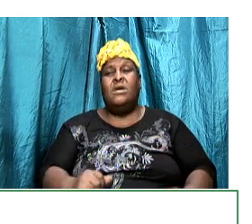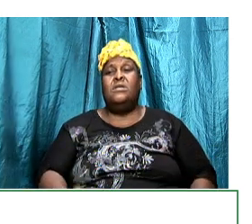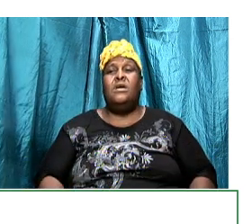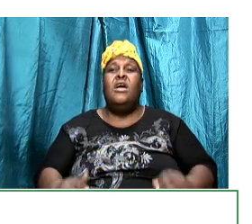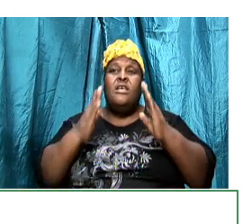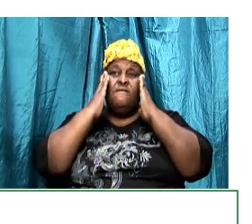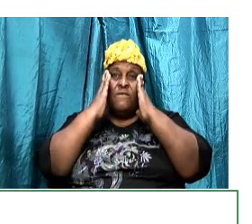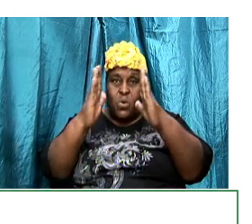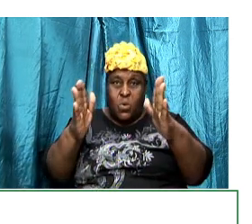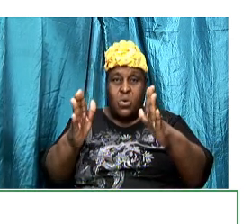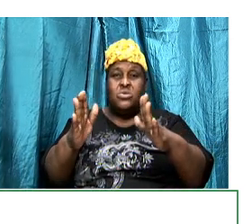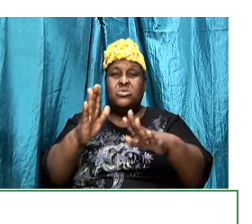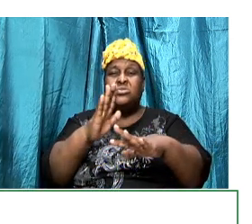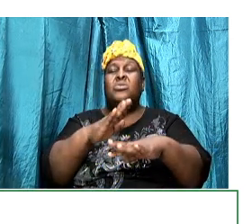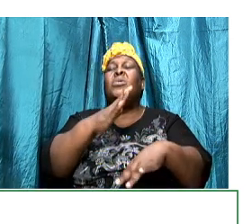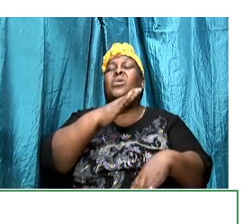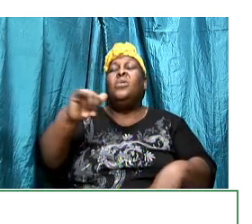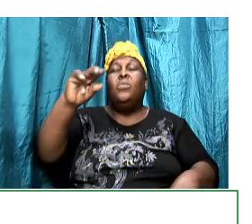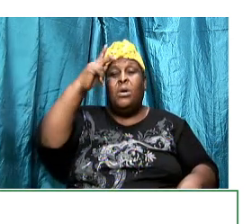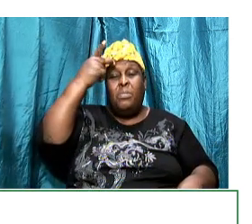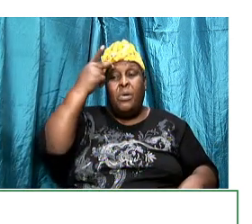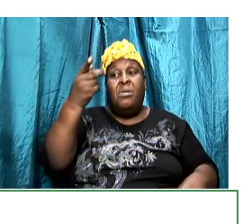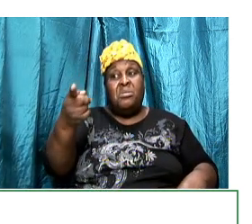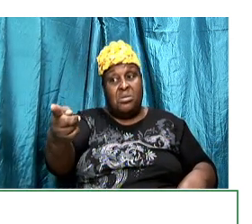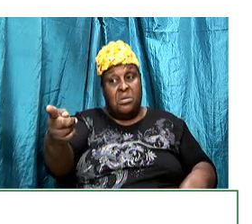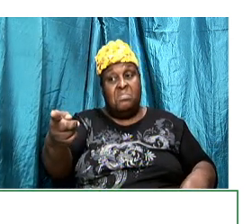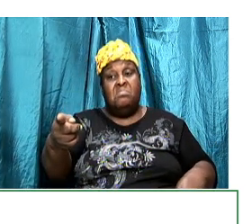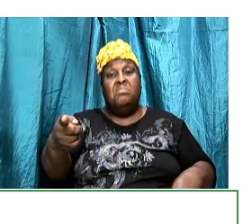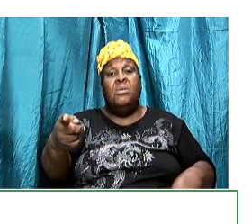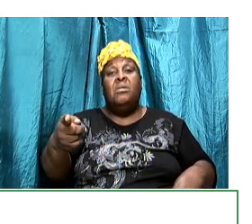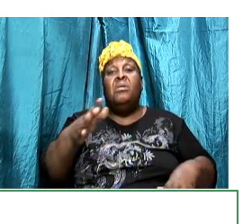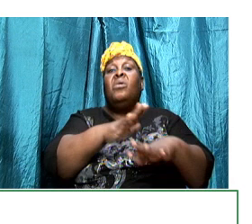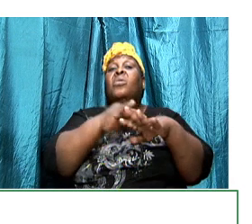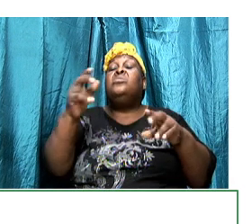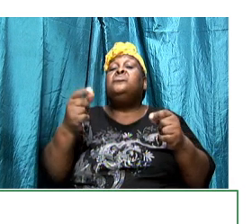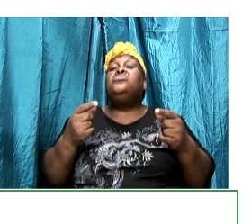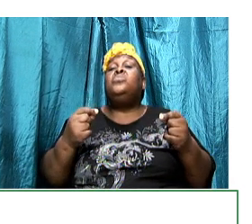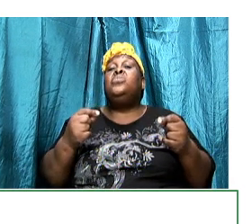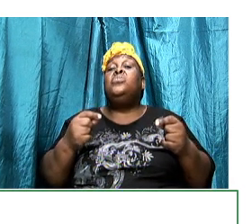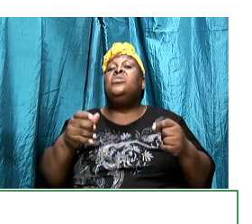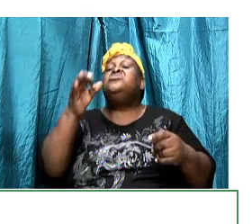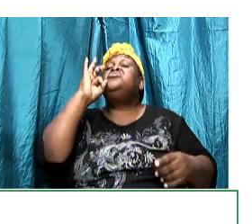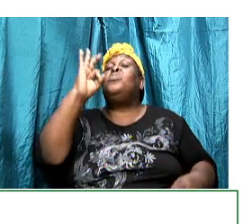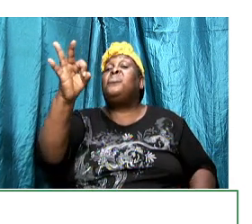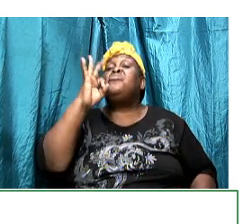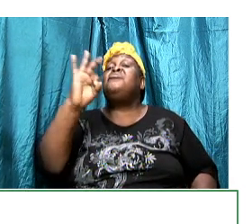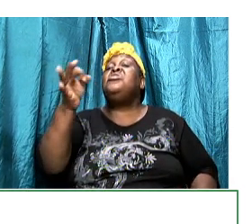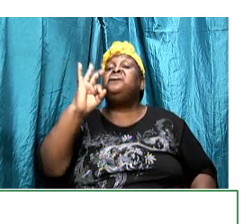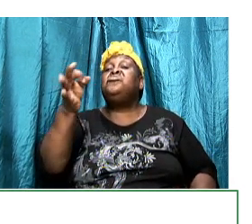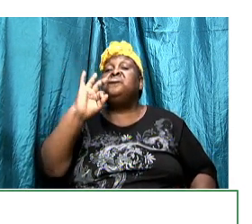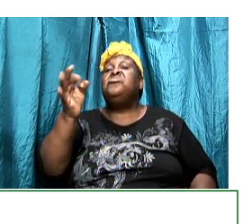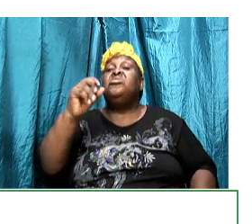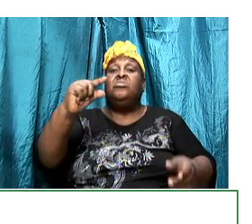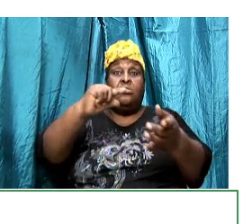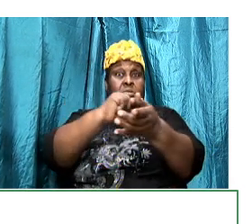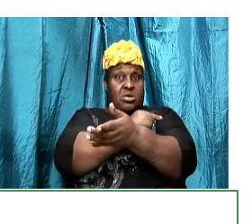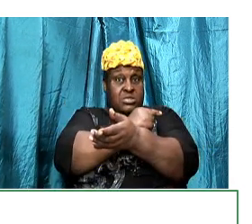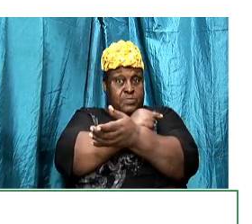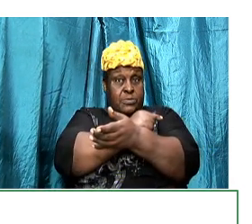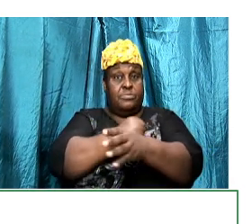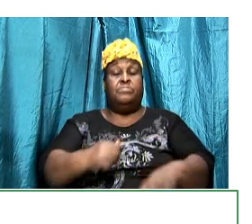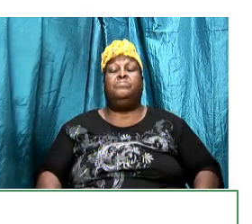to preach the gospel. And here is a lesson, you know, that we should really focus and zoom in